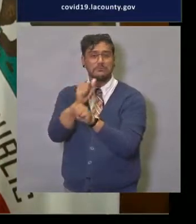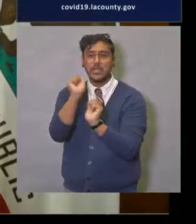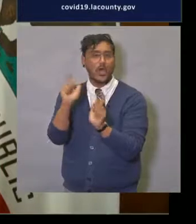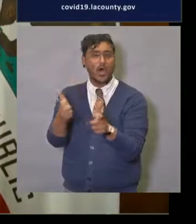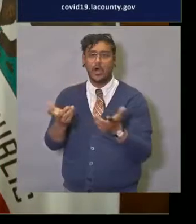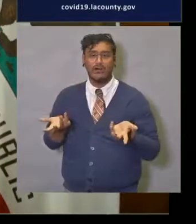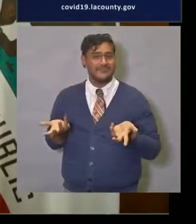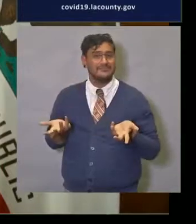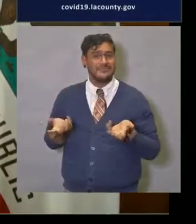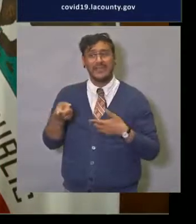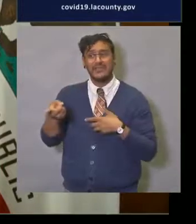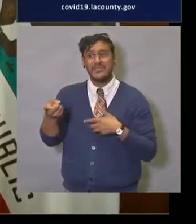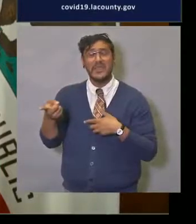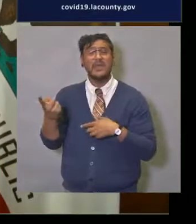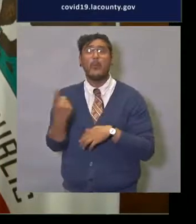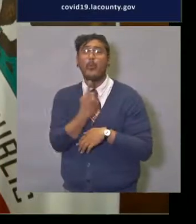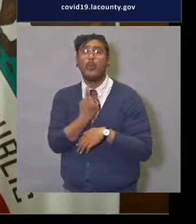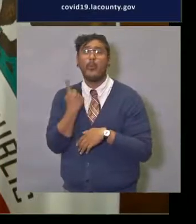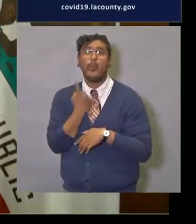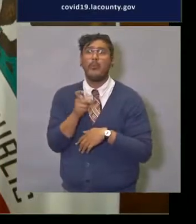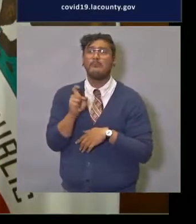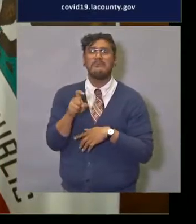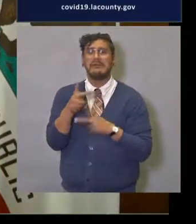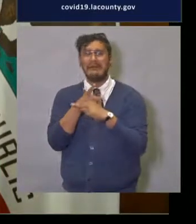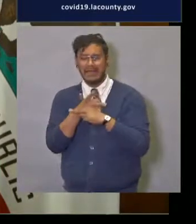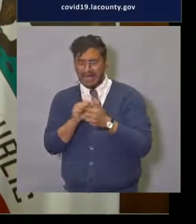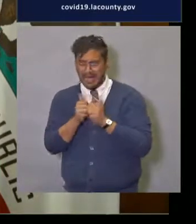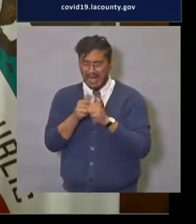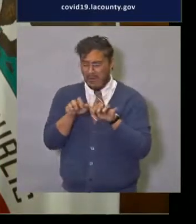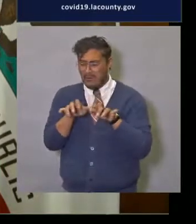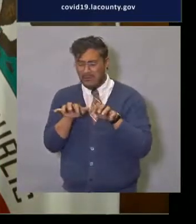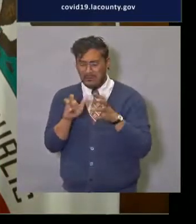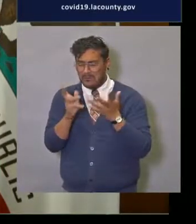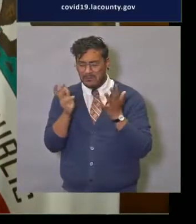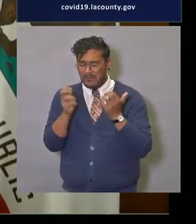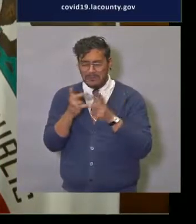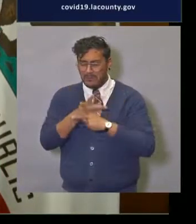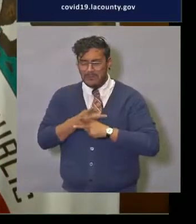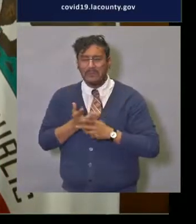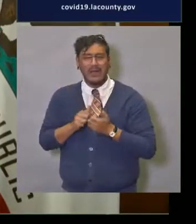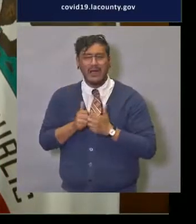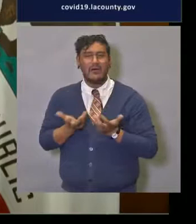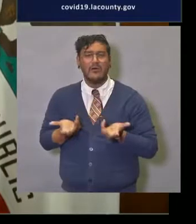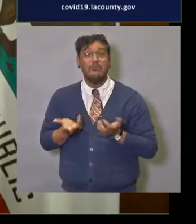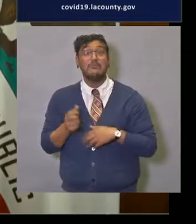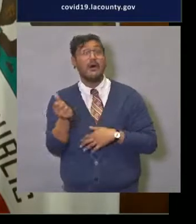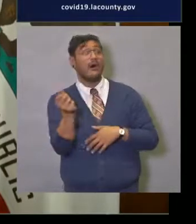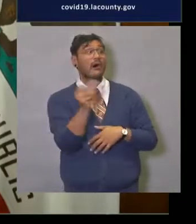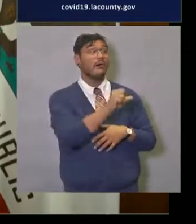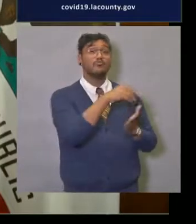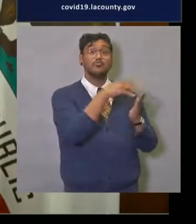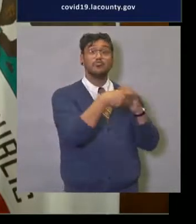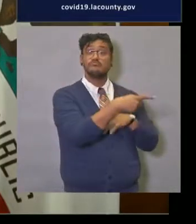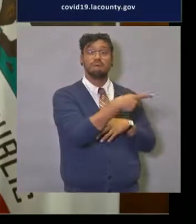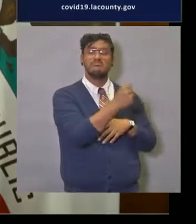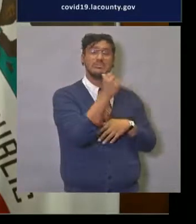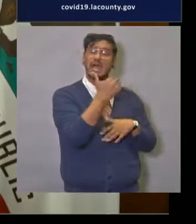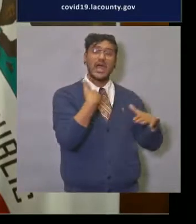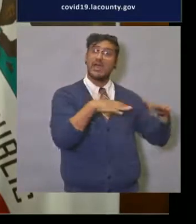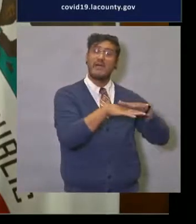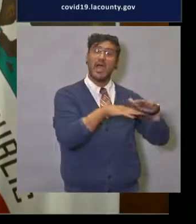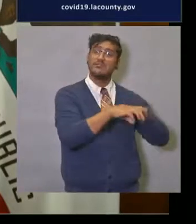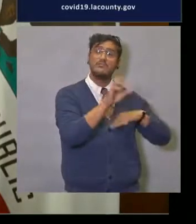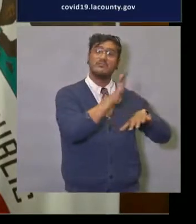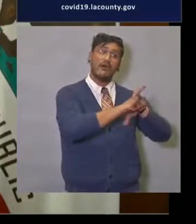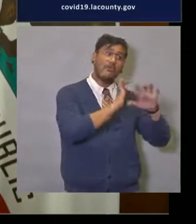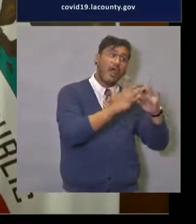learning. Other students did not have access to the necessary online tools to facilitate online learning, or their families were